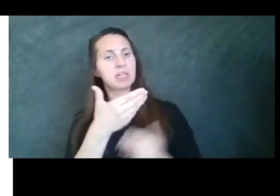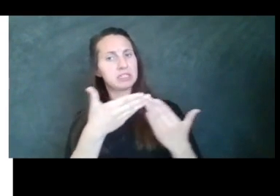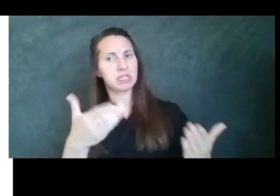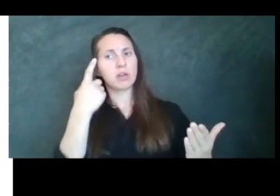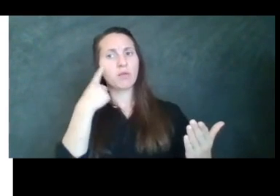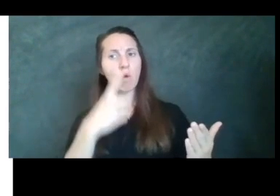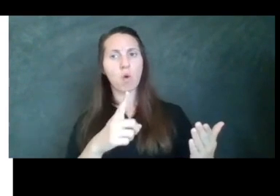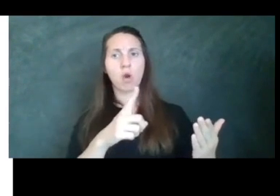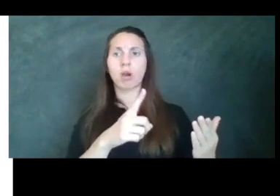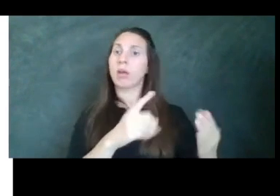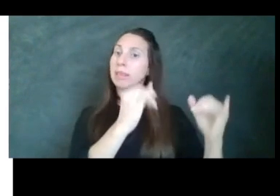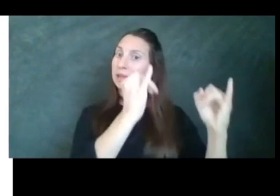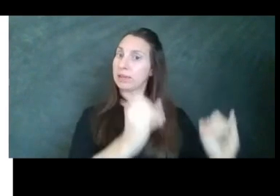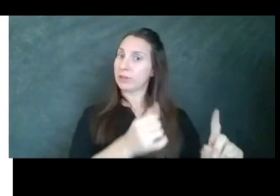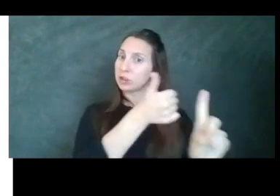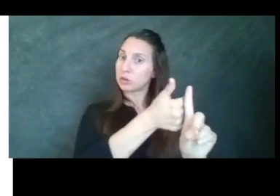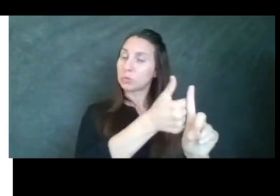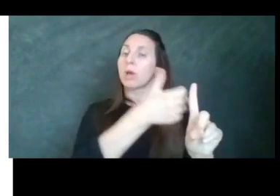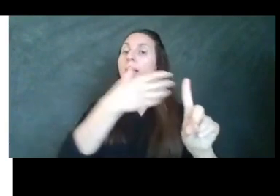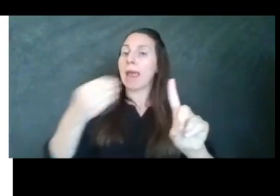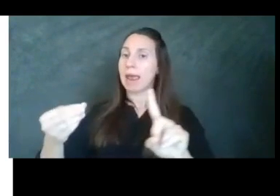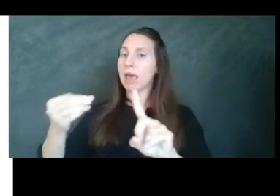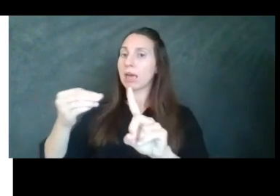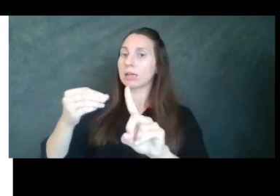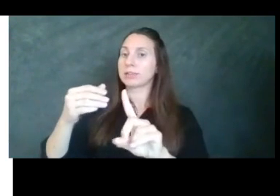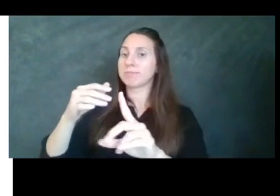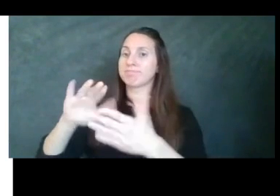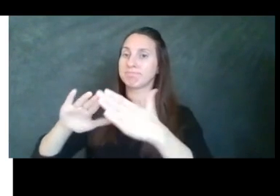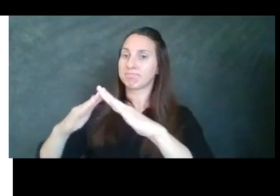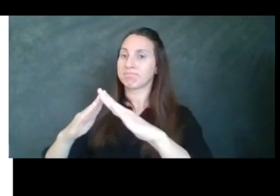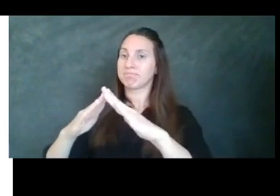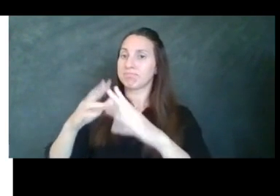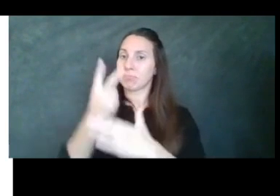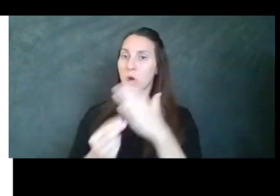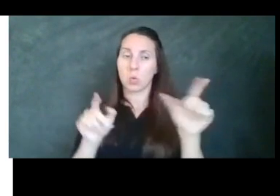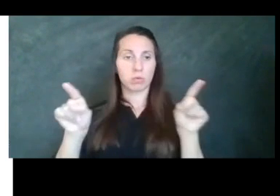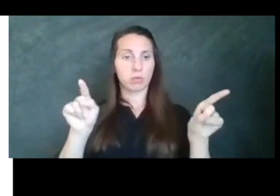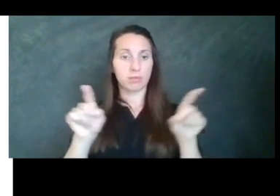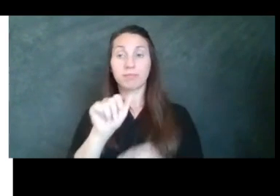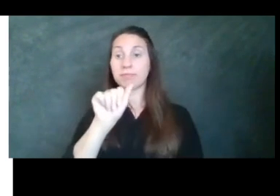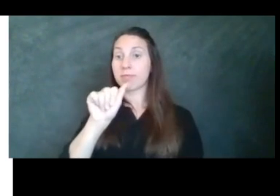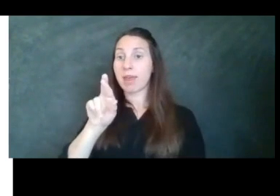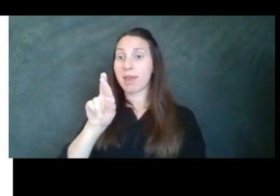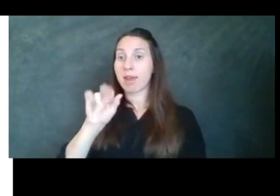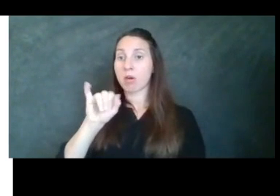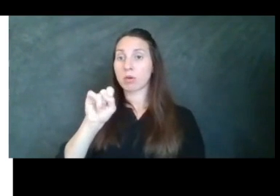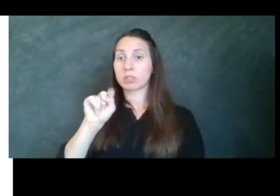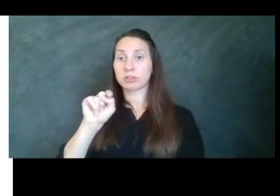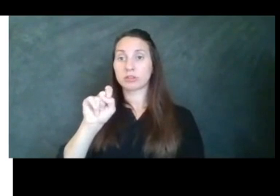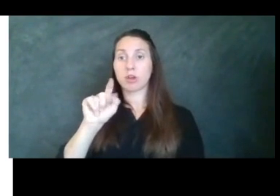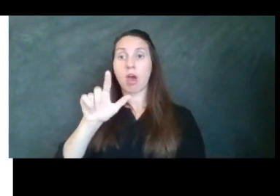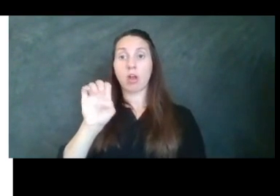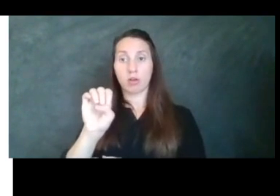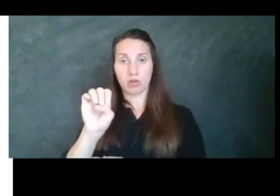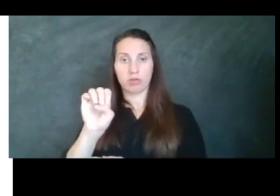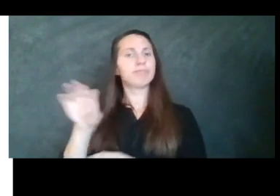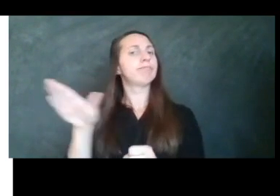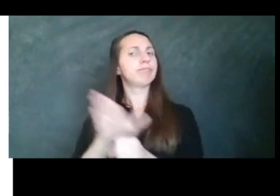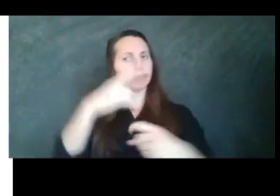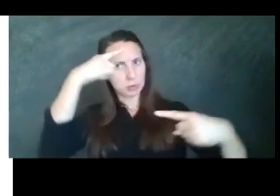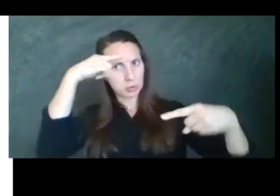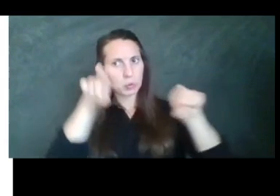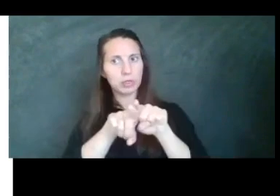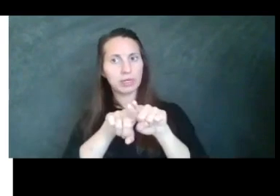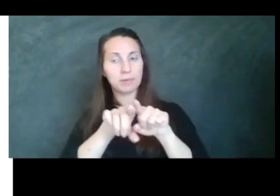and society. Aristotle was in full agreement. Quote, with regard to